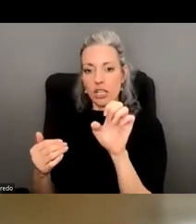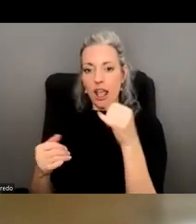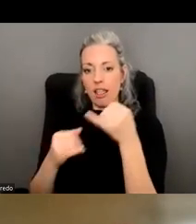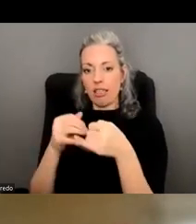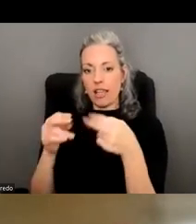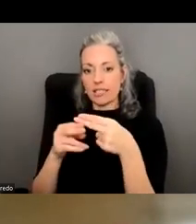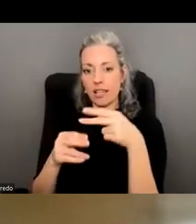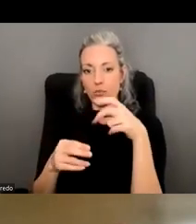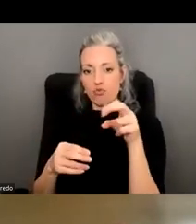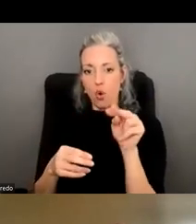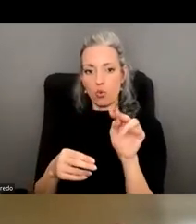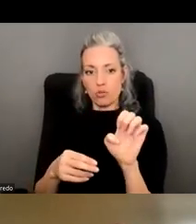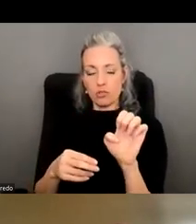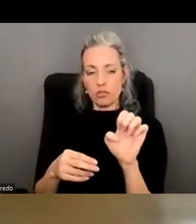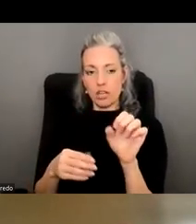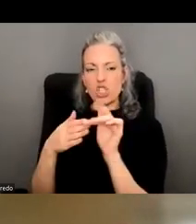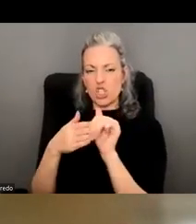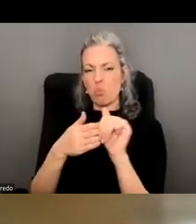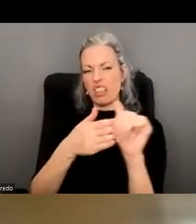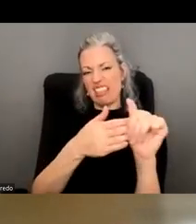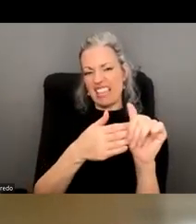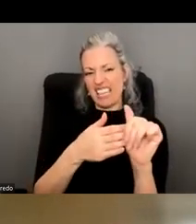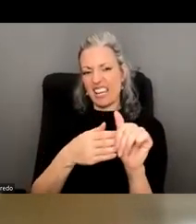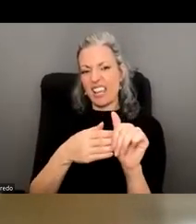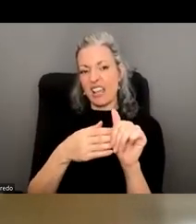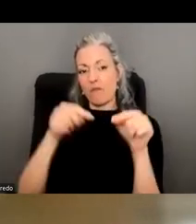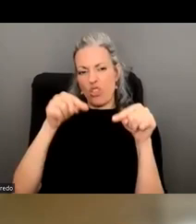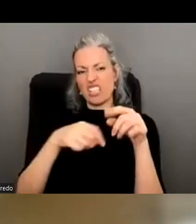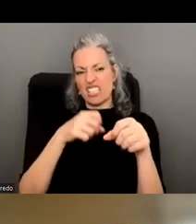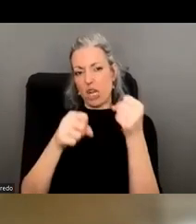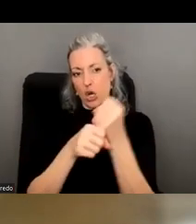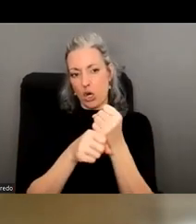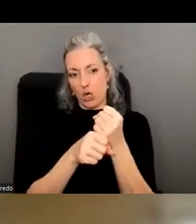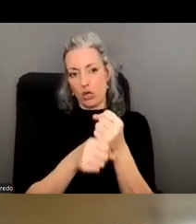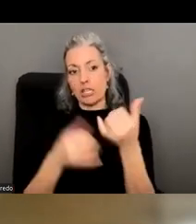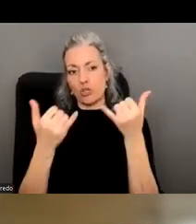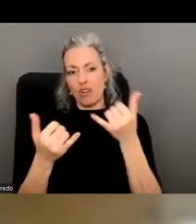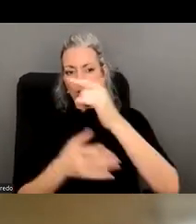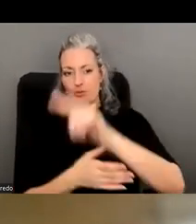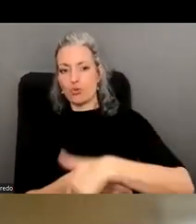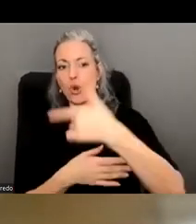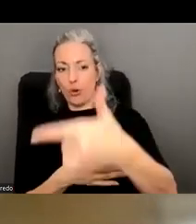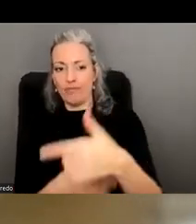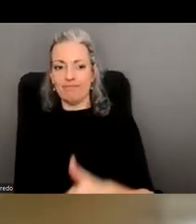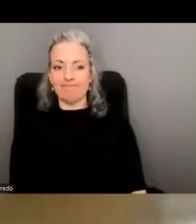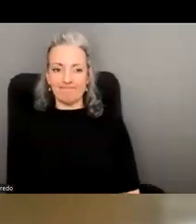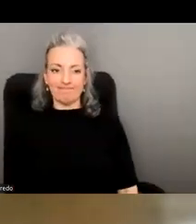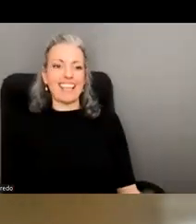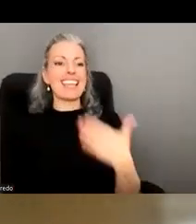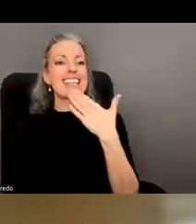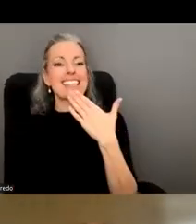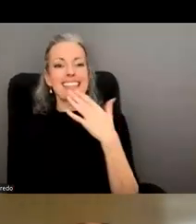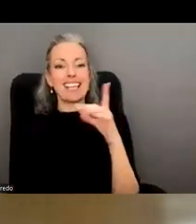Berkeley, who is going to lead this effort for the next year. So with that, Angie, please take it away. Great. Thanks so much,